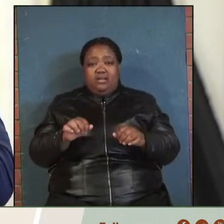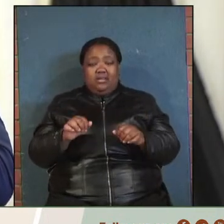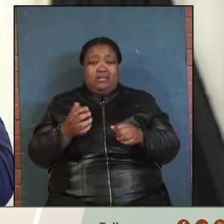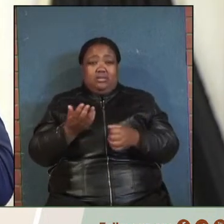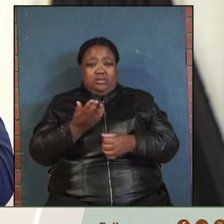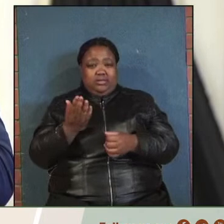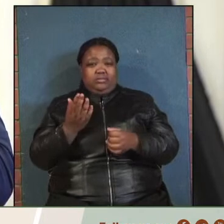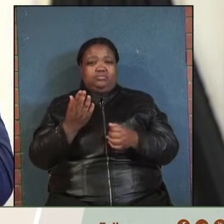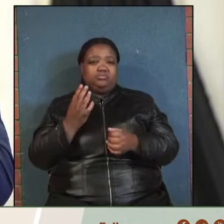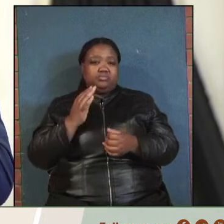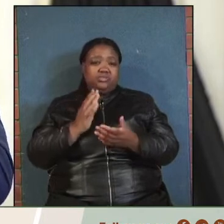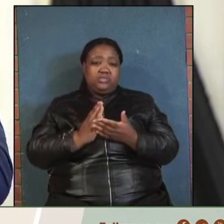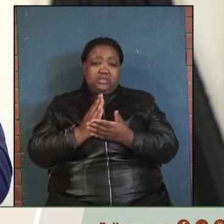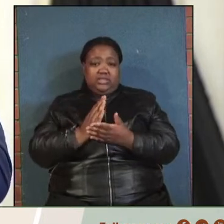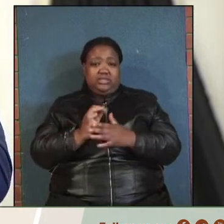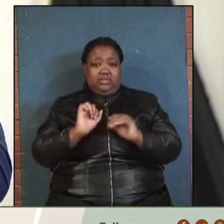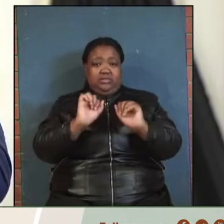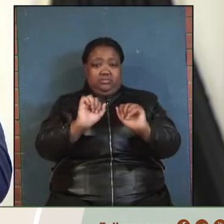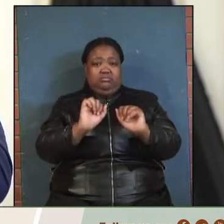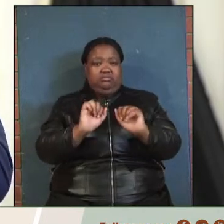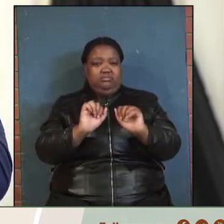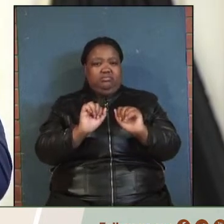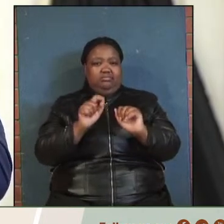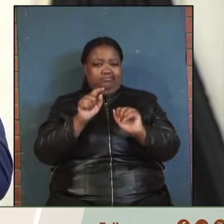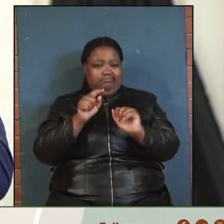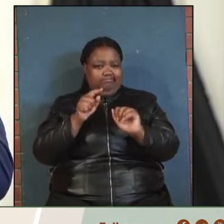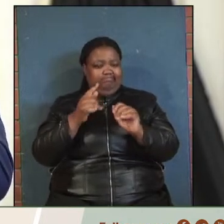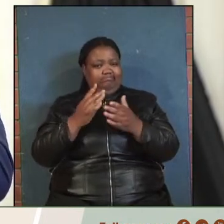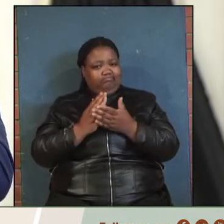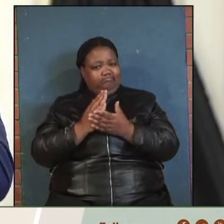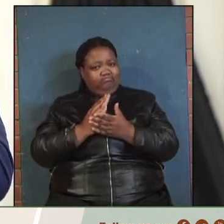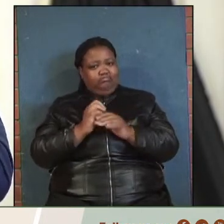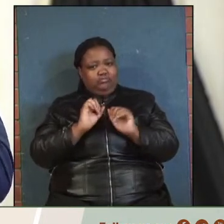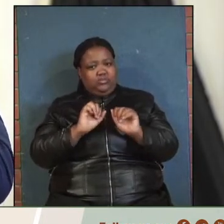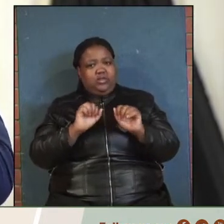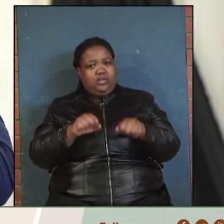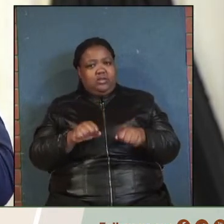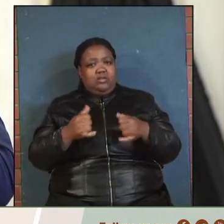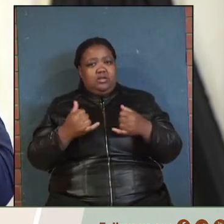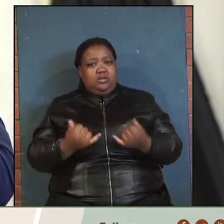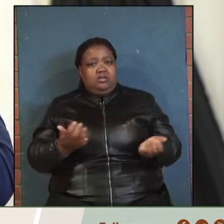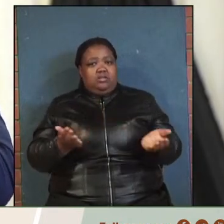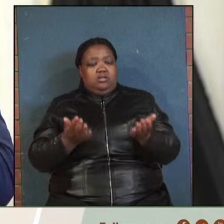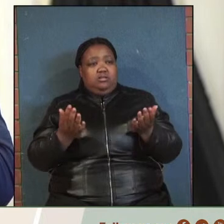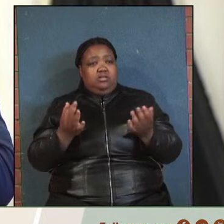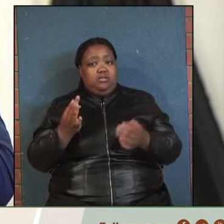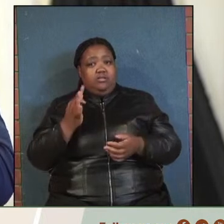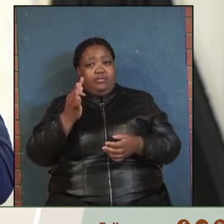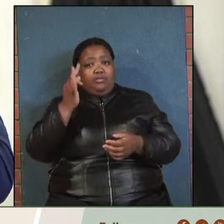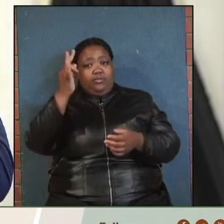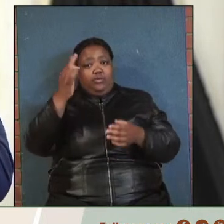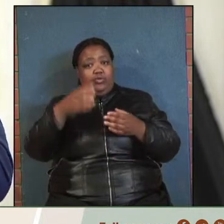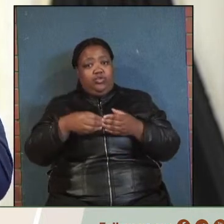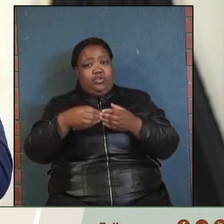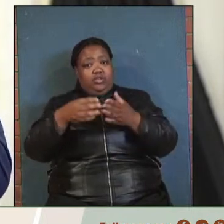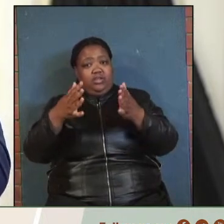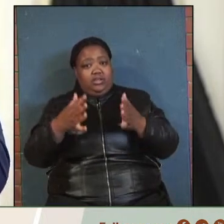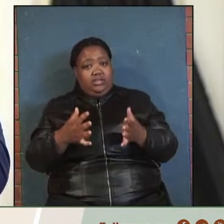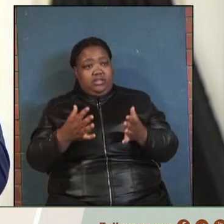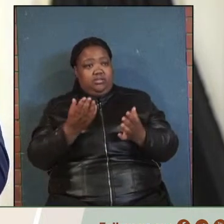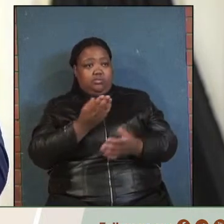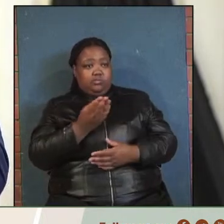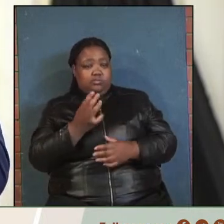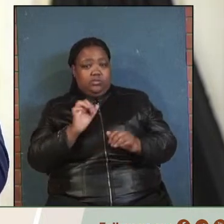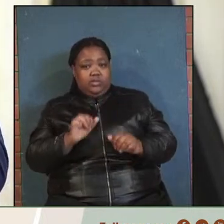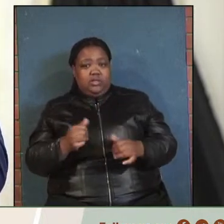you need to be intentional about. Sitting here, I'm looking at future leaders who will take this